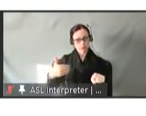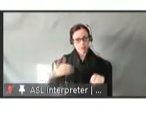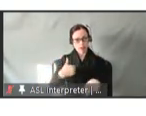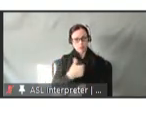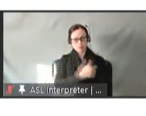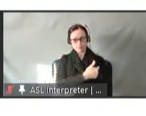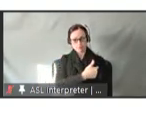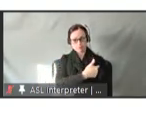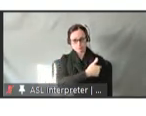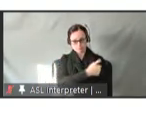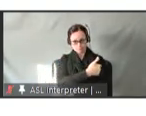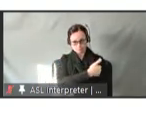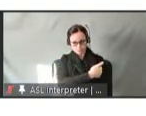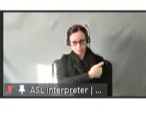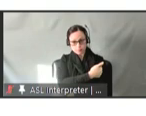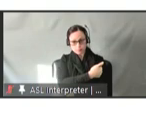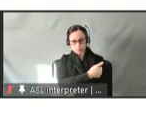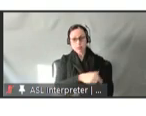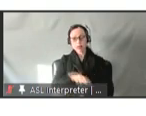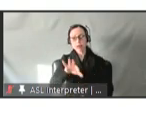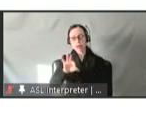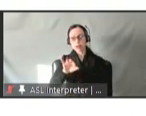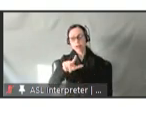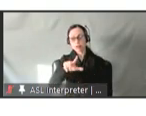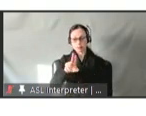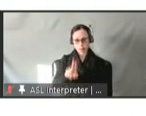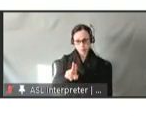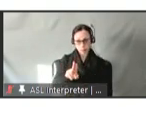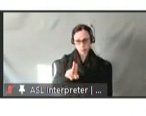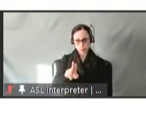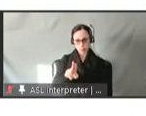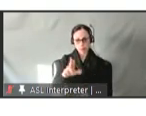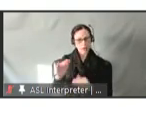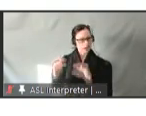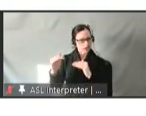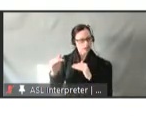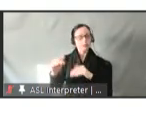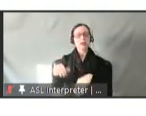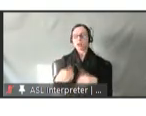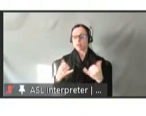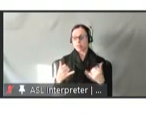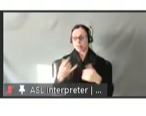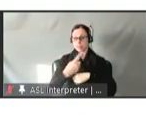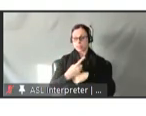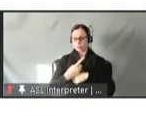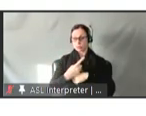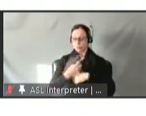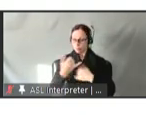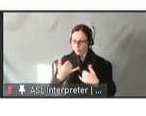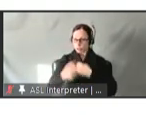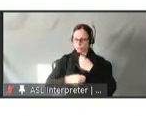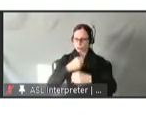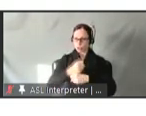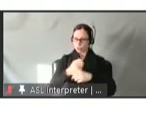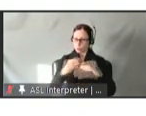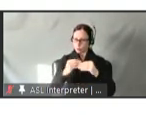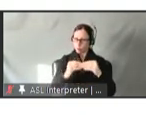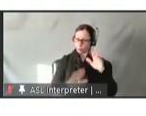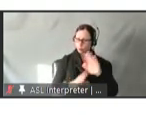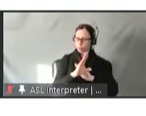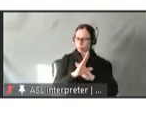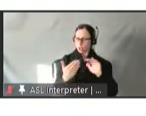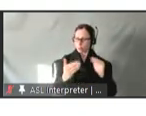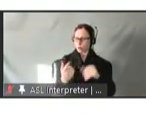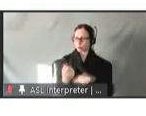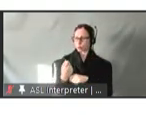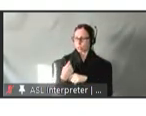enhanced vaccine flu formulation. While this year's uptake is higher than last year's flu season, it's lower